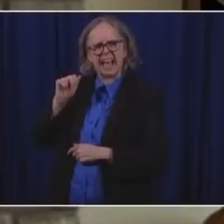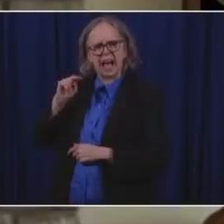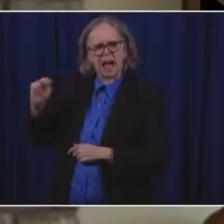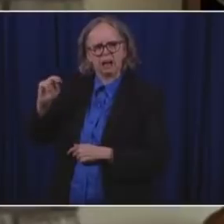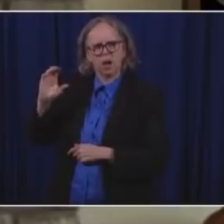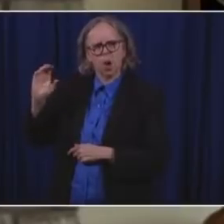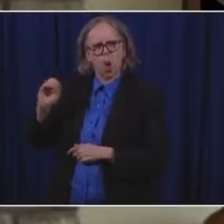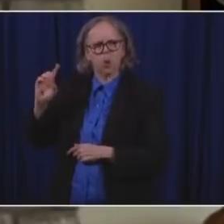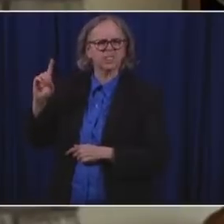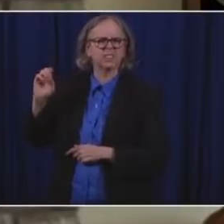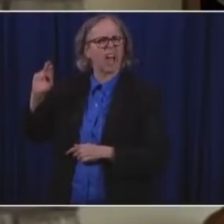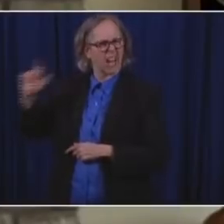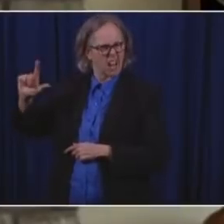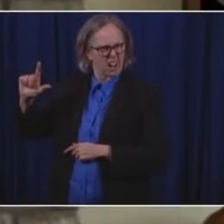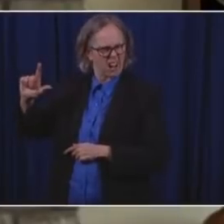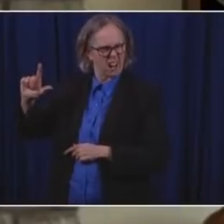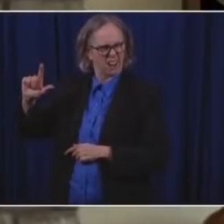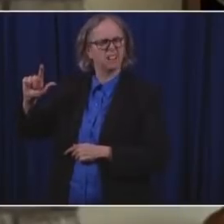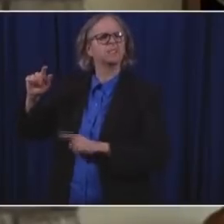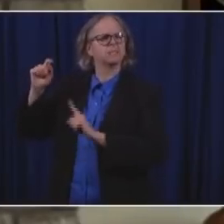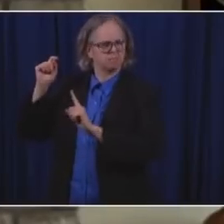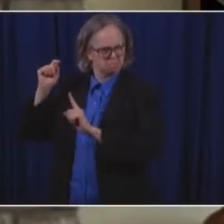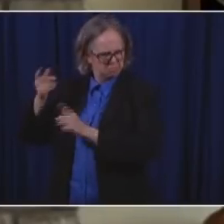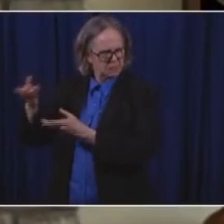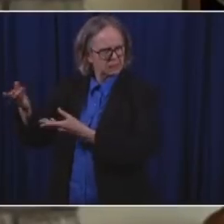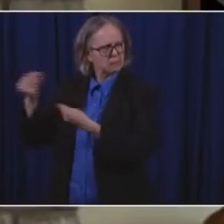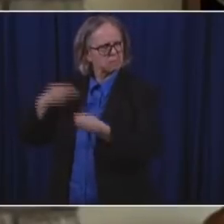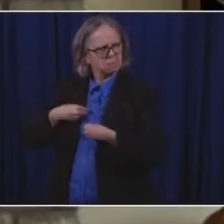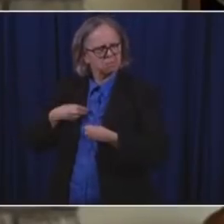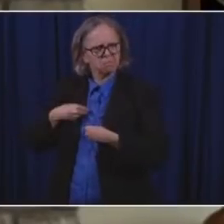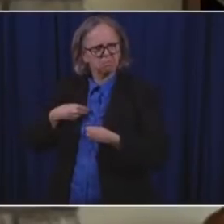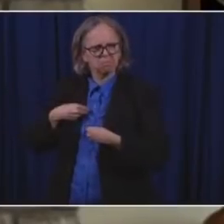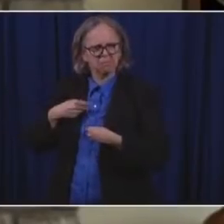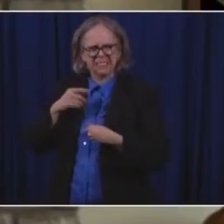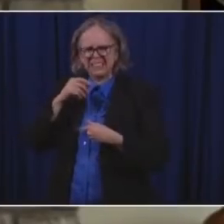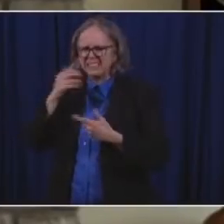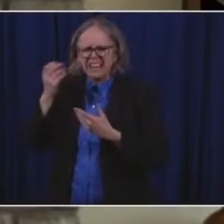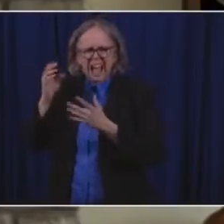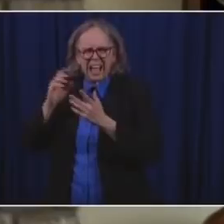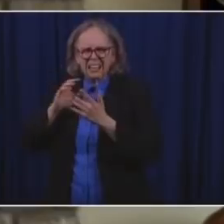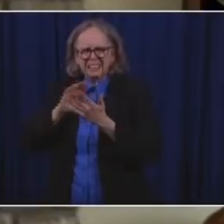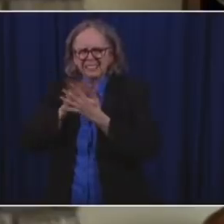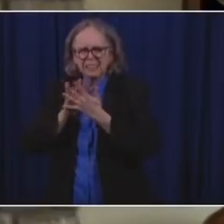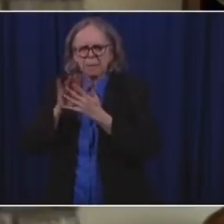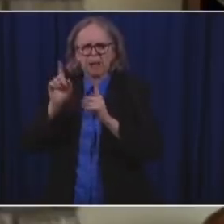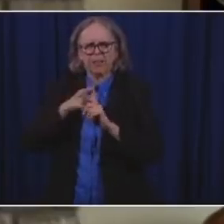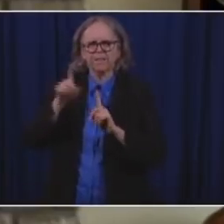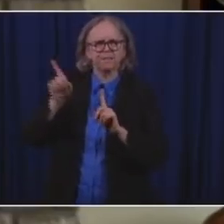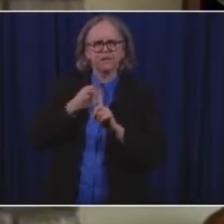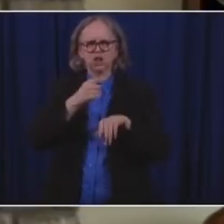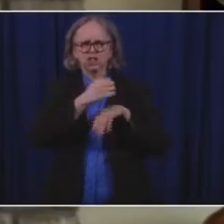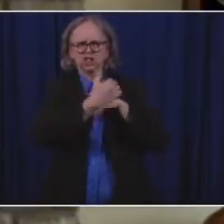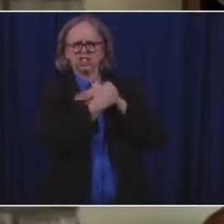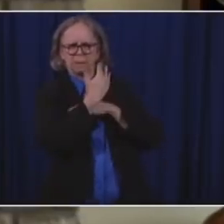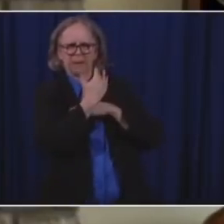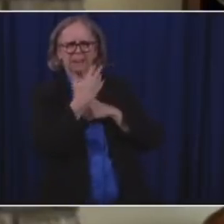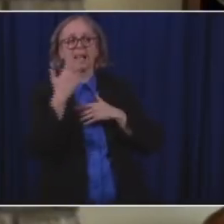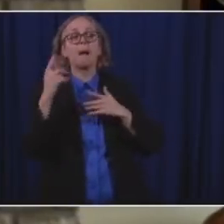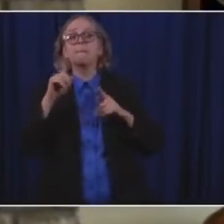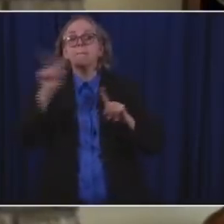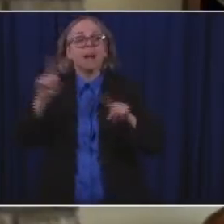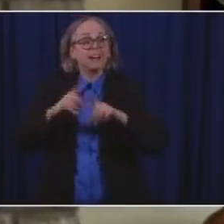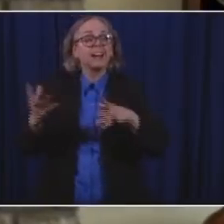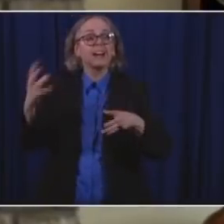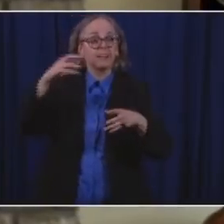clear about the first shipment, whether that includes the first and second dose. I had a conversation with the vice president several